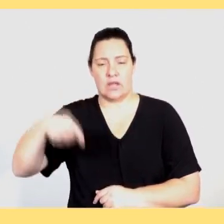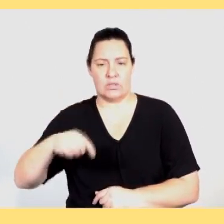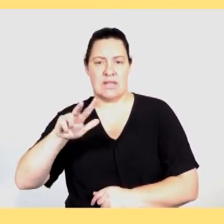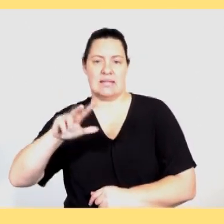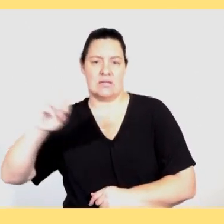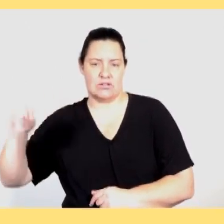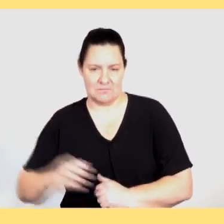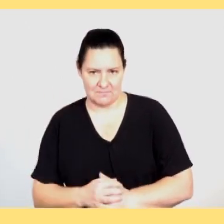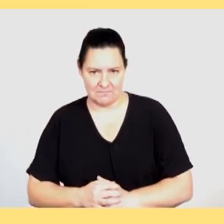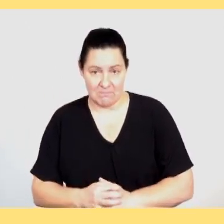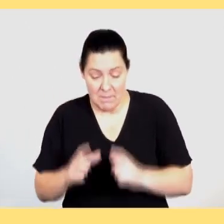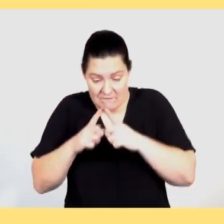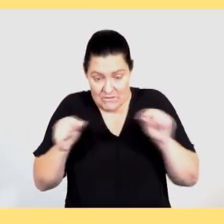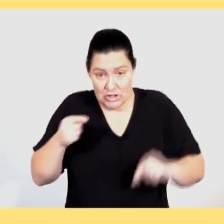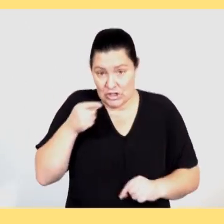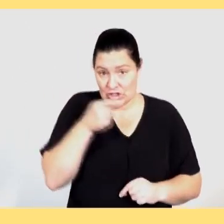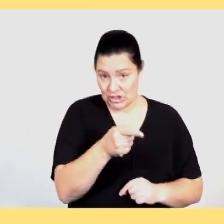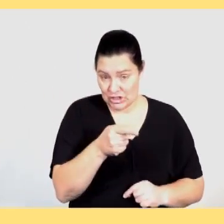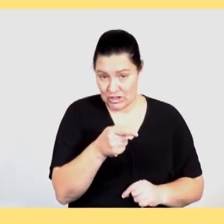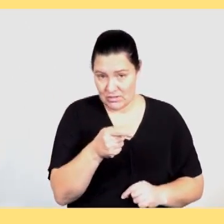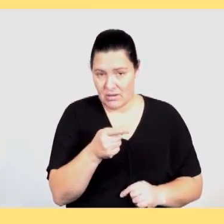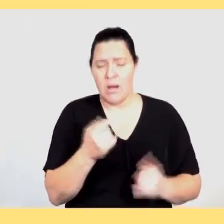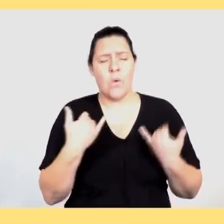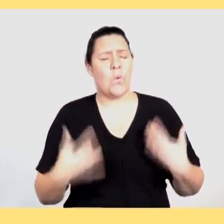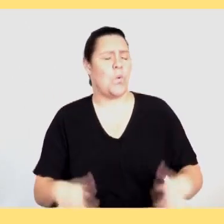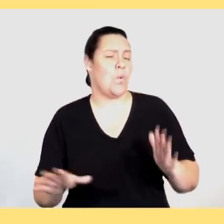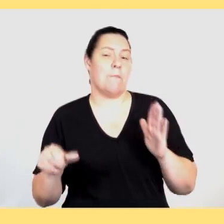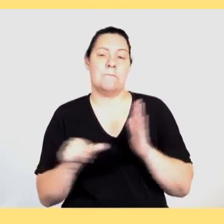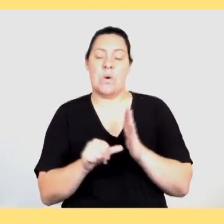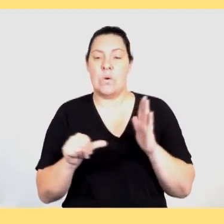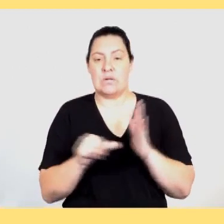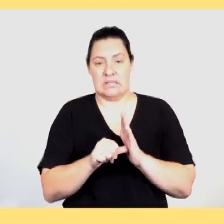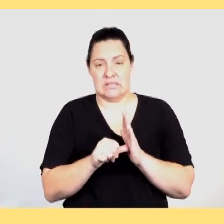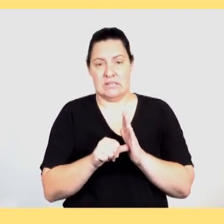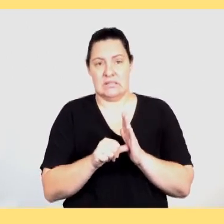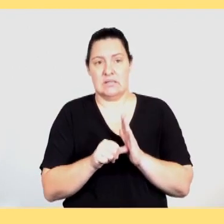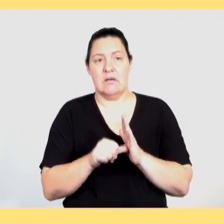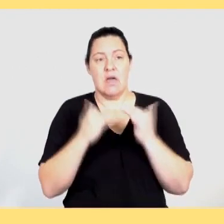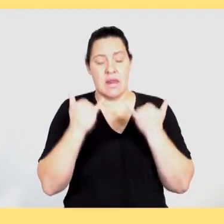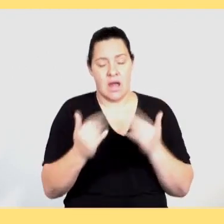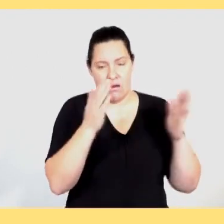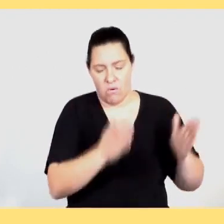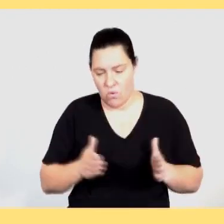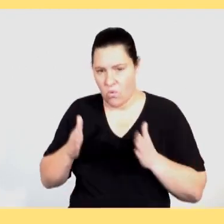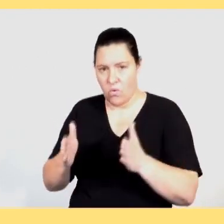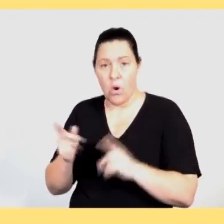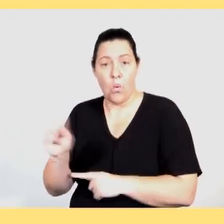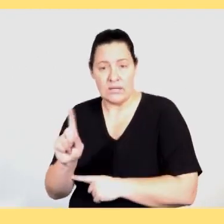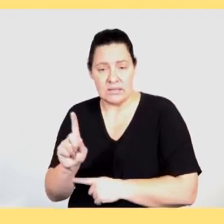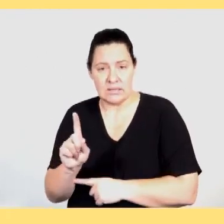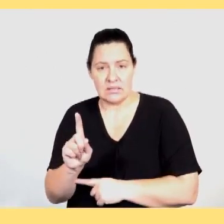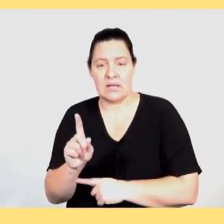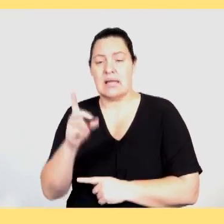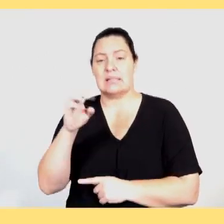26,800. After you have completed your debtors ledger, it is very important that you now move on to what